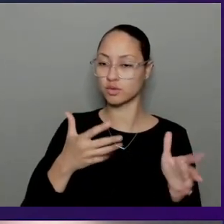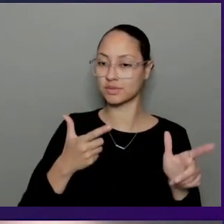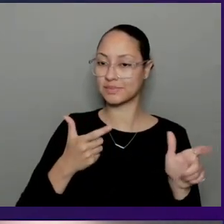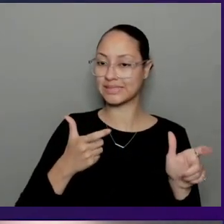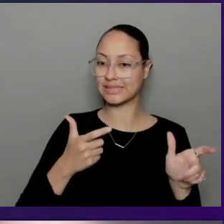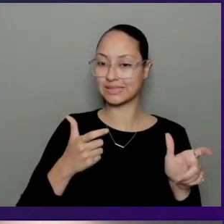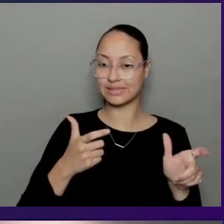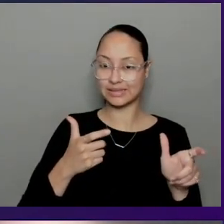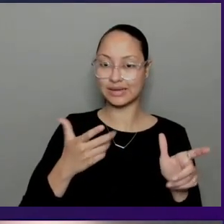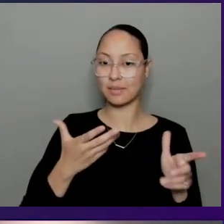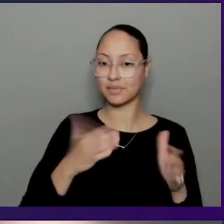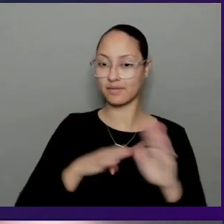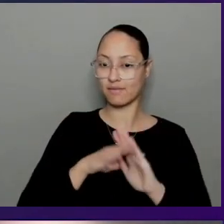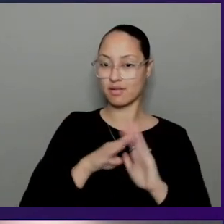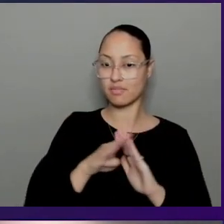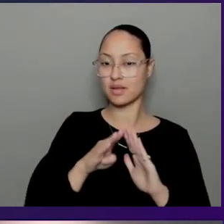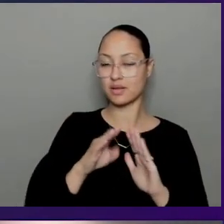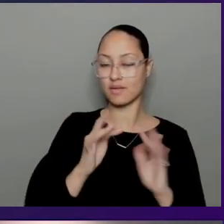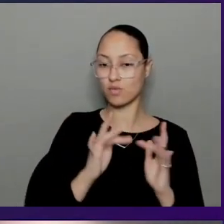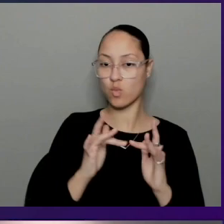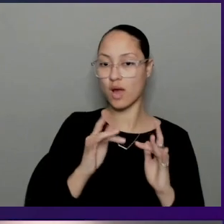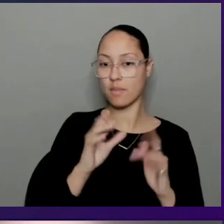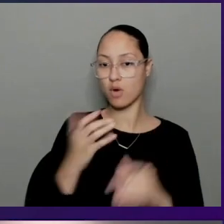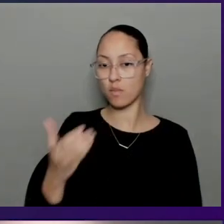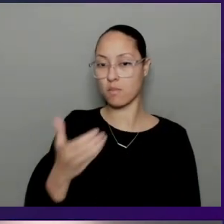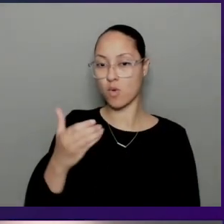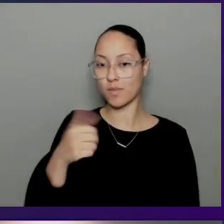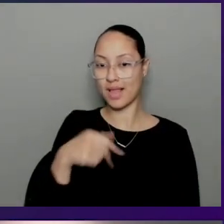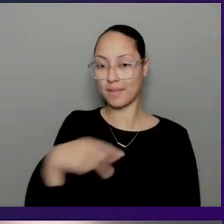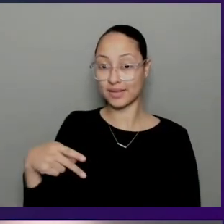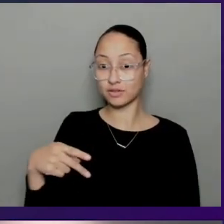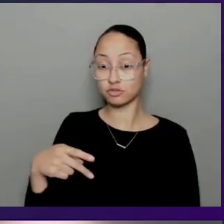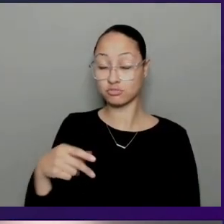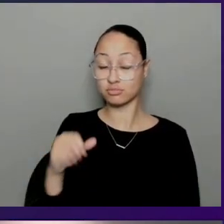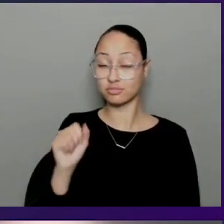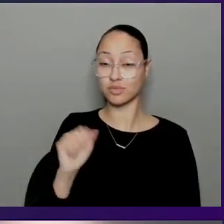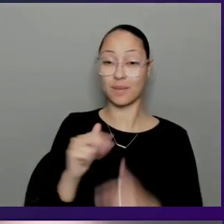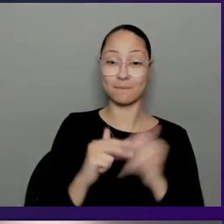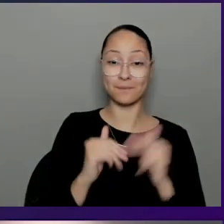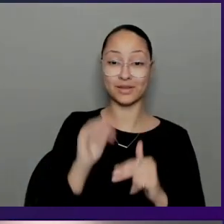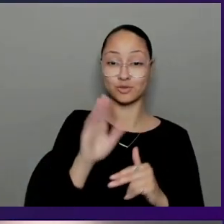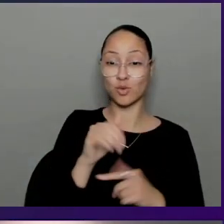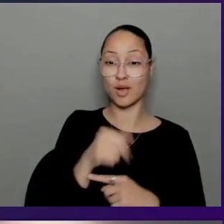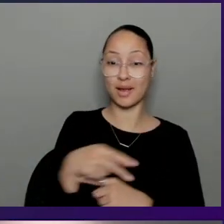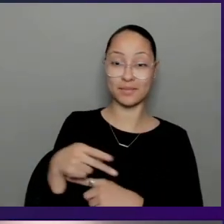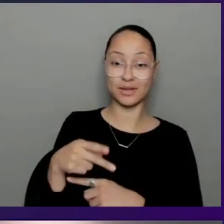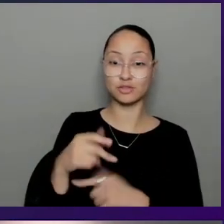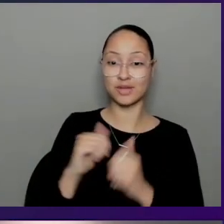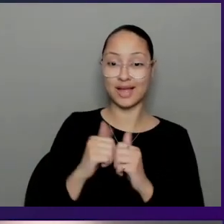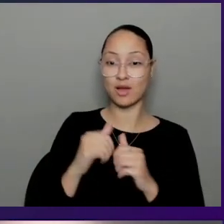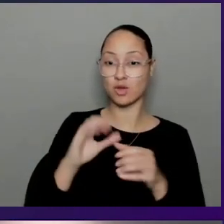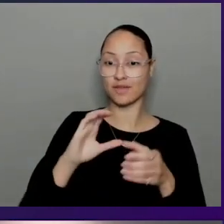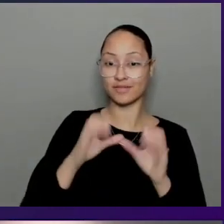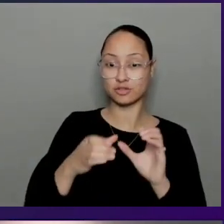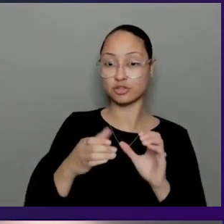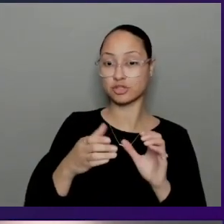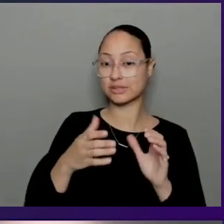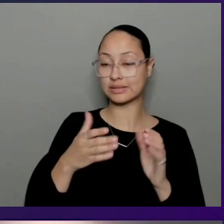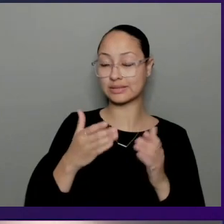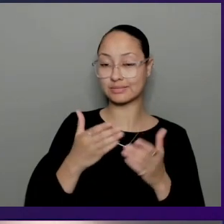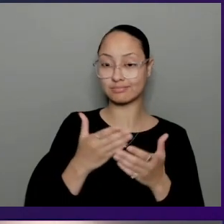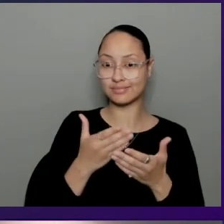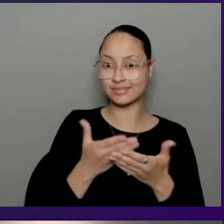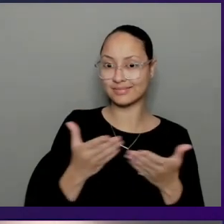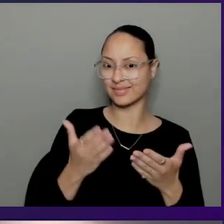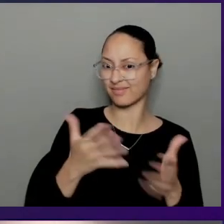mobile application. You can use it to build your application by configuring AWS backends fast and create